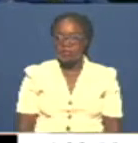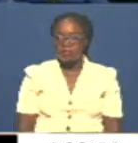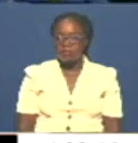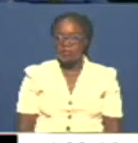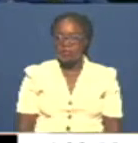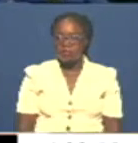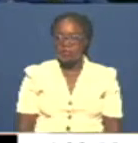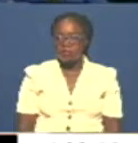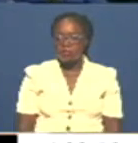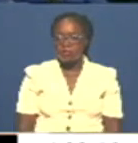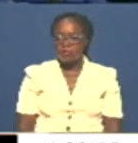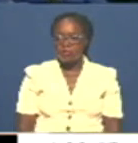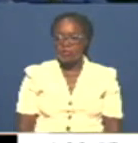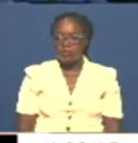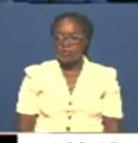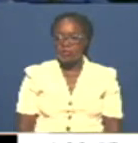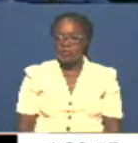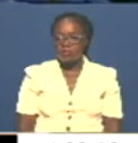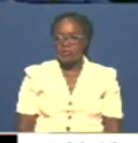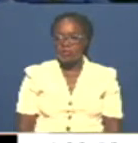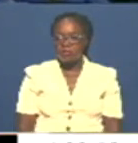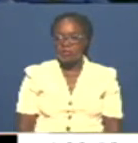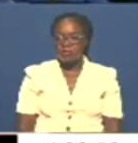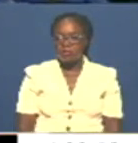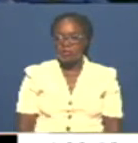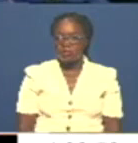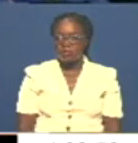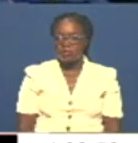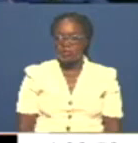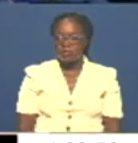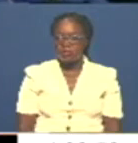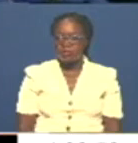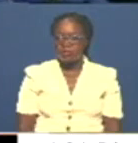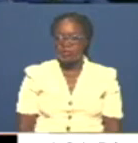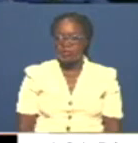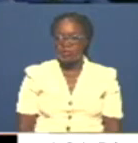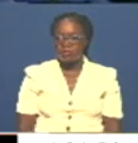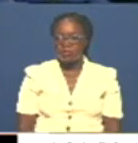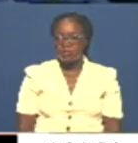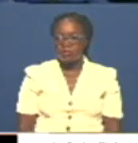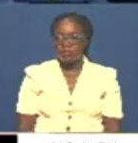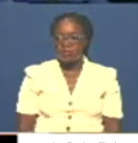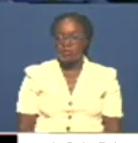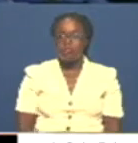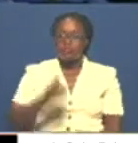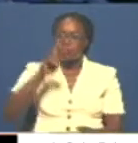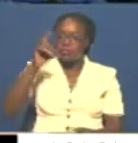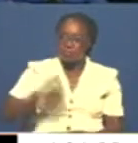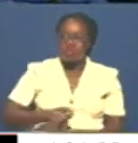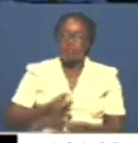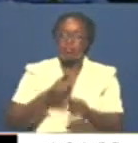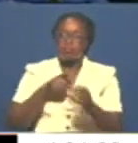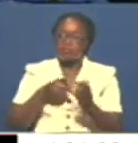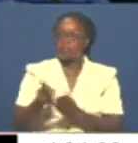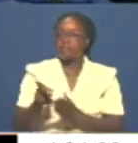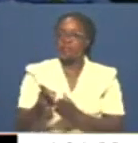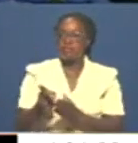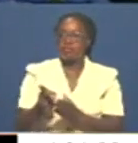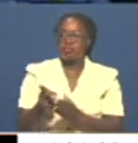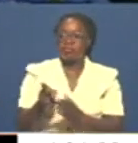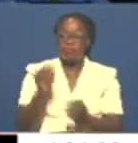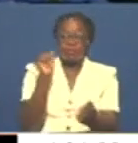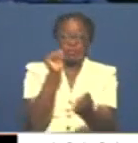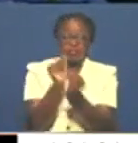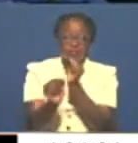The mandatory penalty in the event of conviction is a